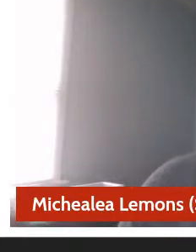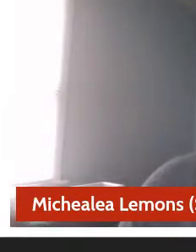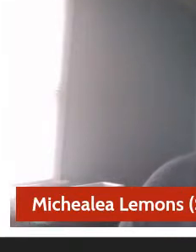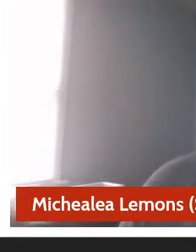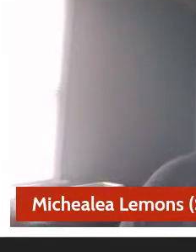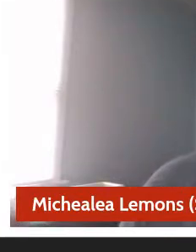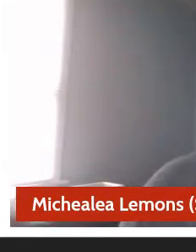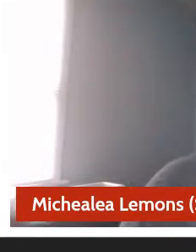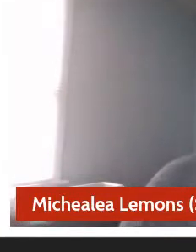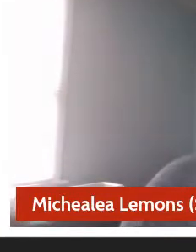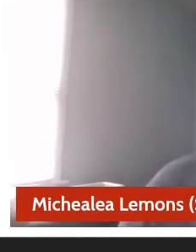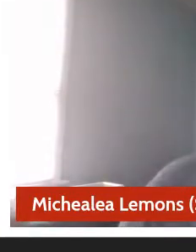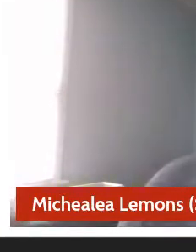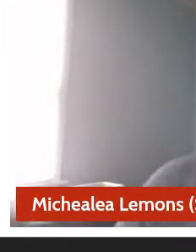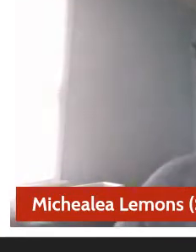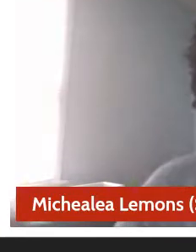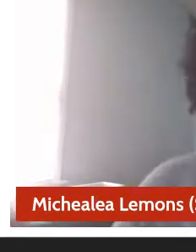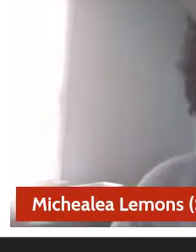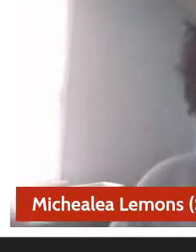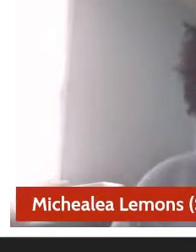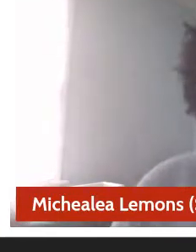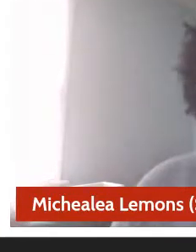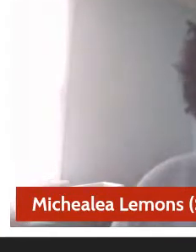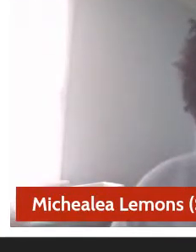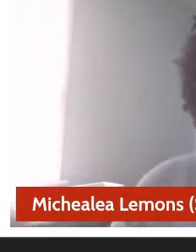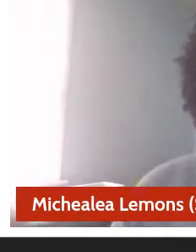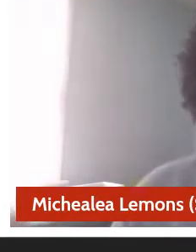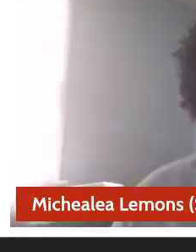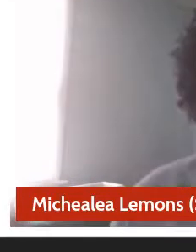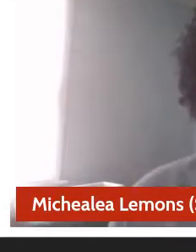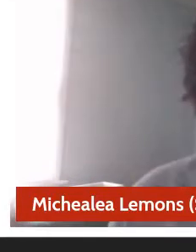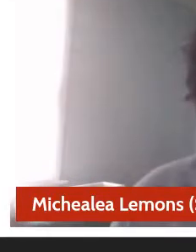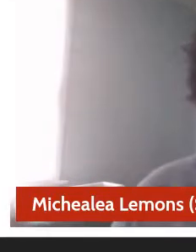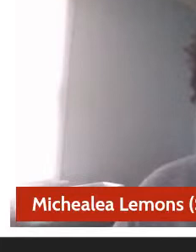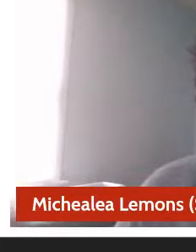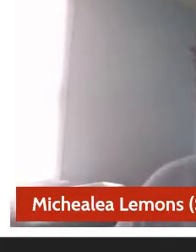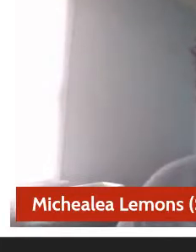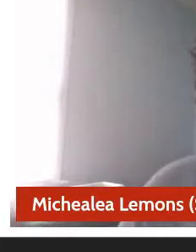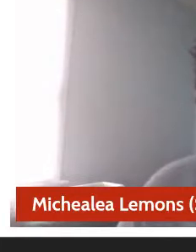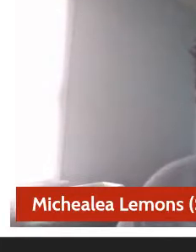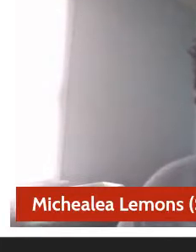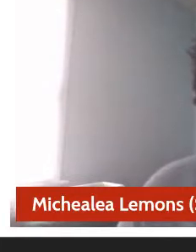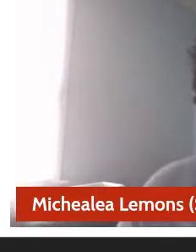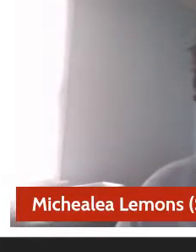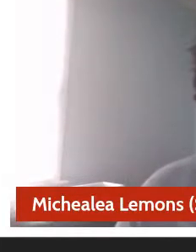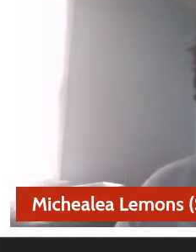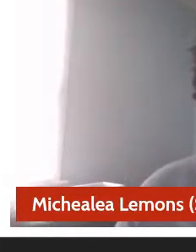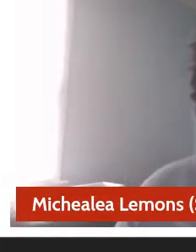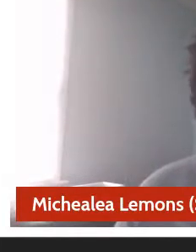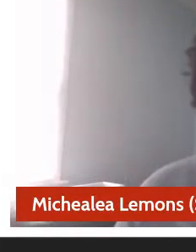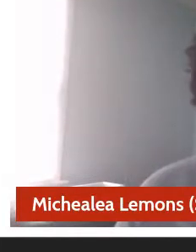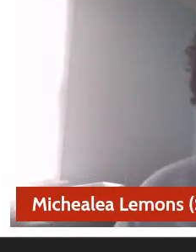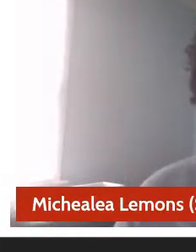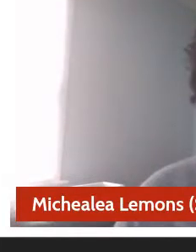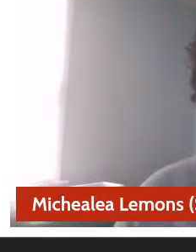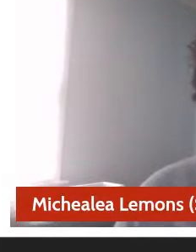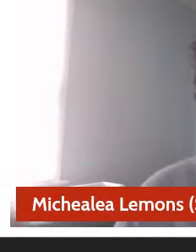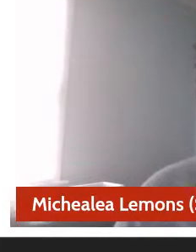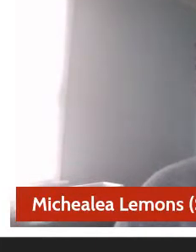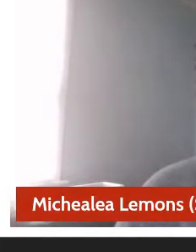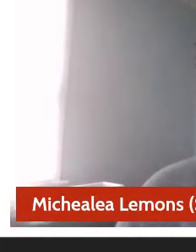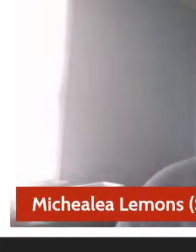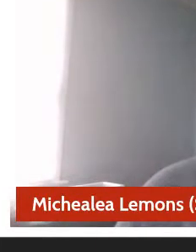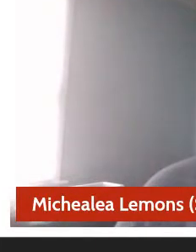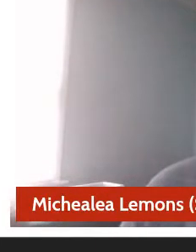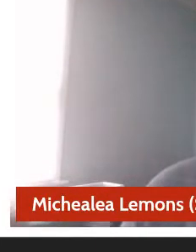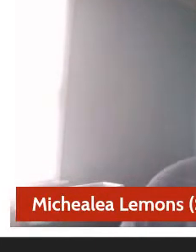our clients who goes by the name of Greta Williams. I was able to meet with her and her two daughters to interview her about being a textile artist